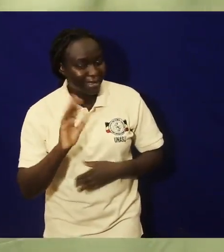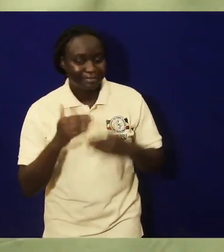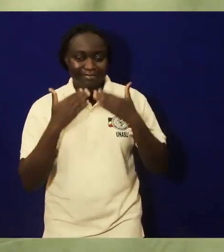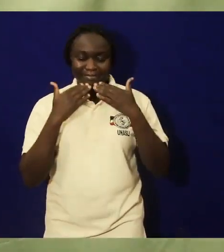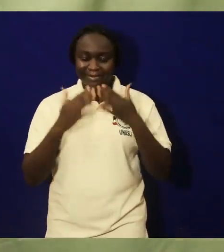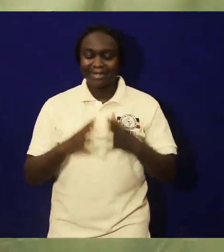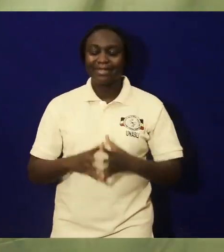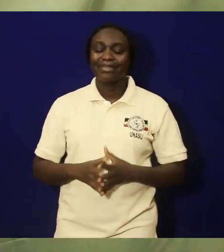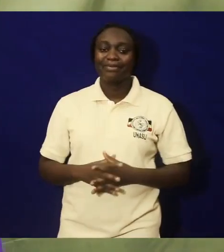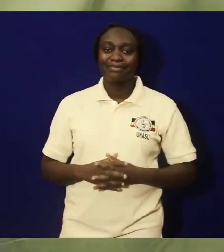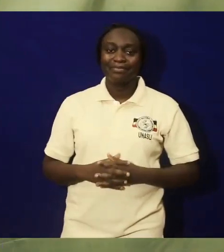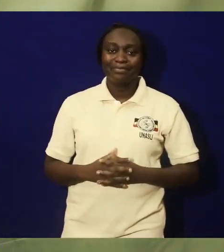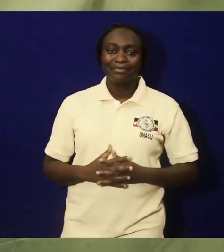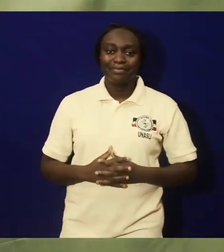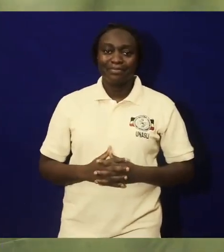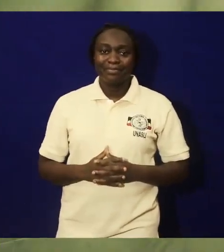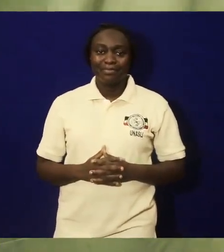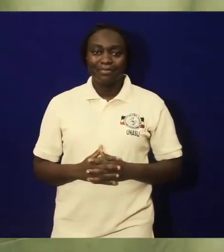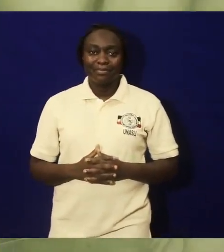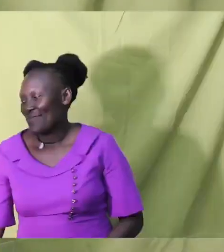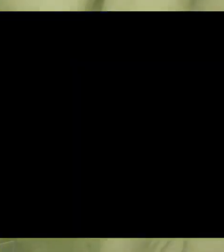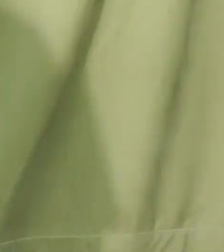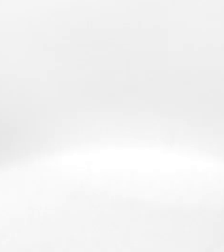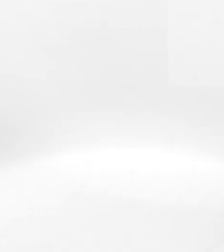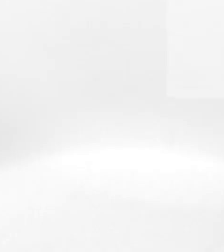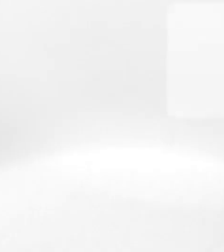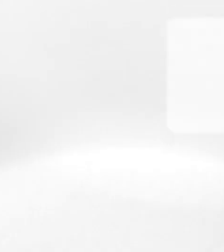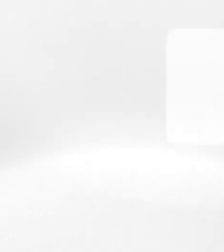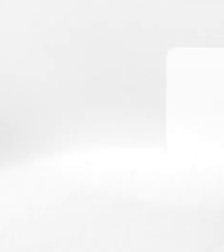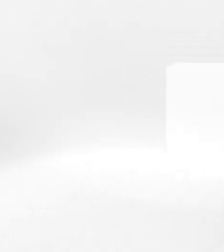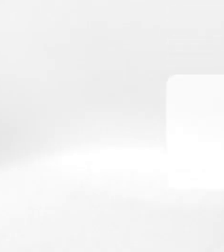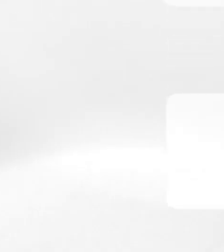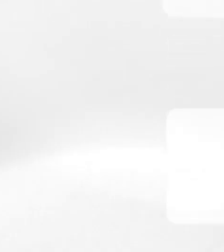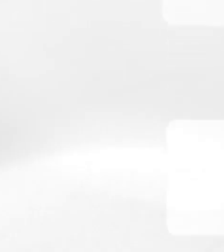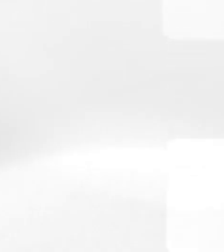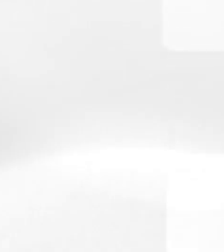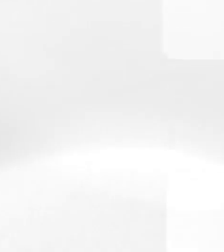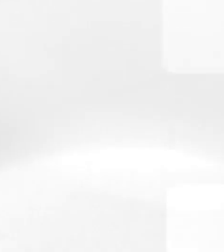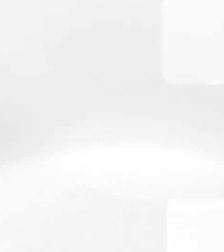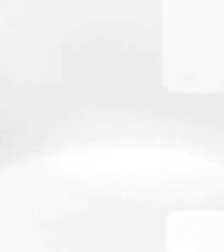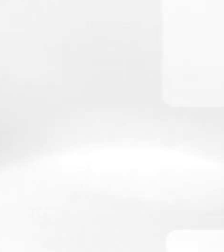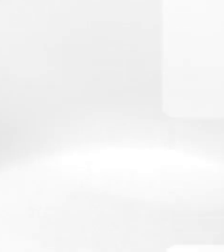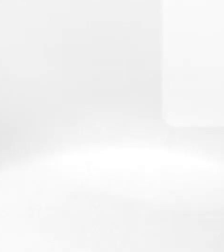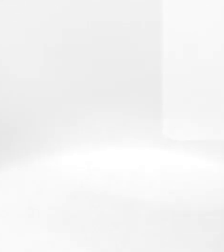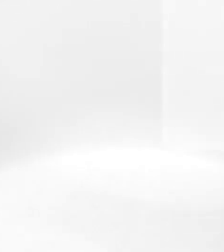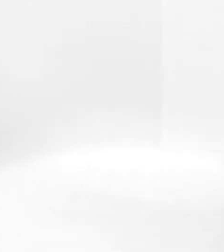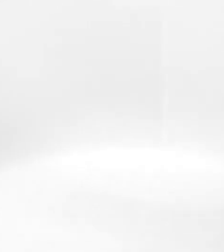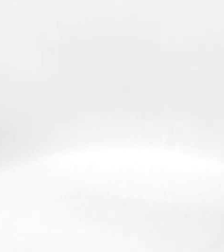Thank you very much.